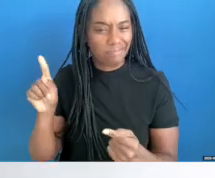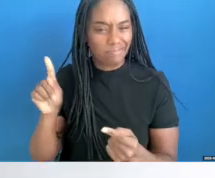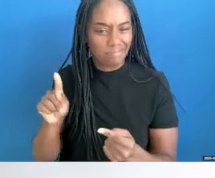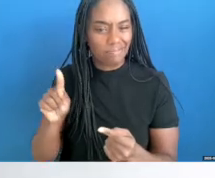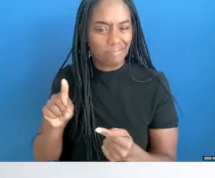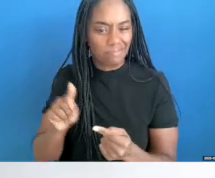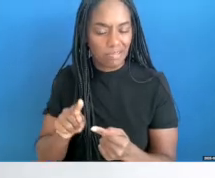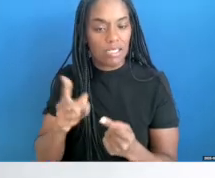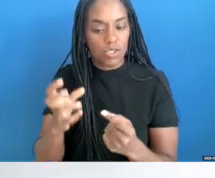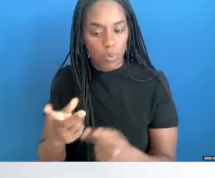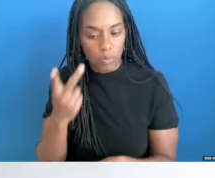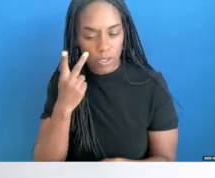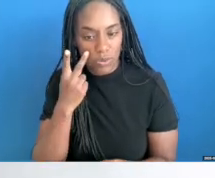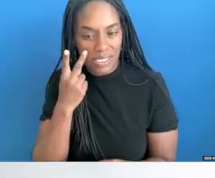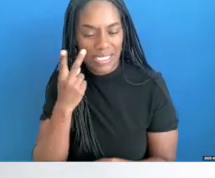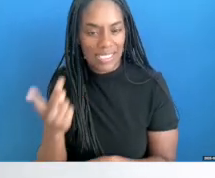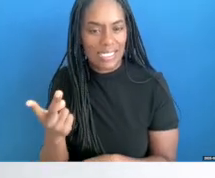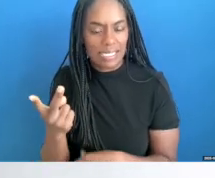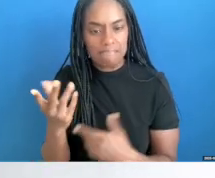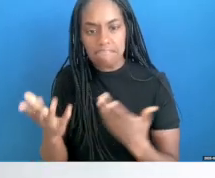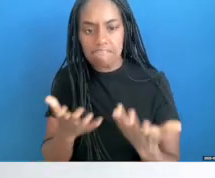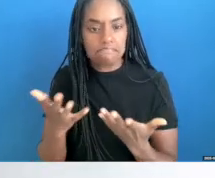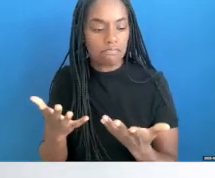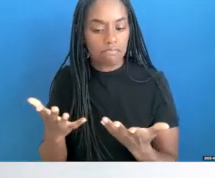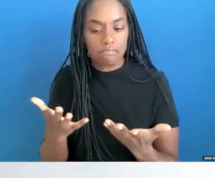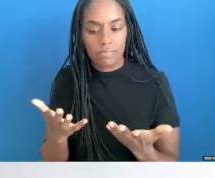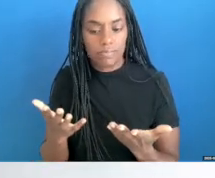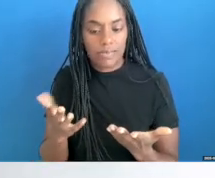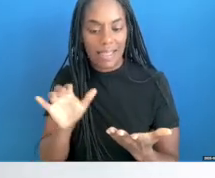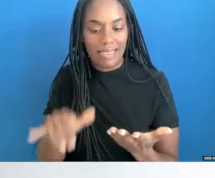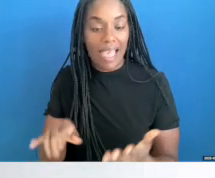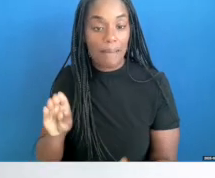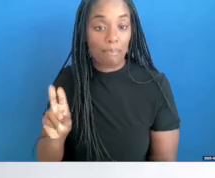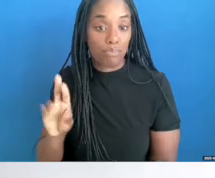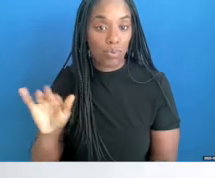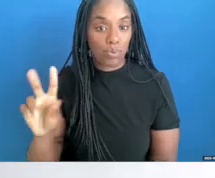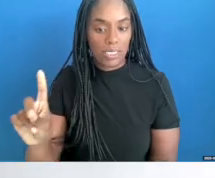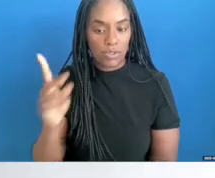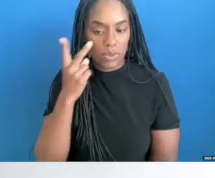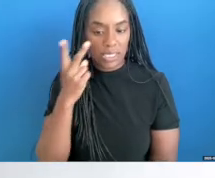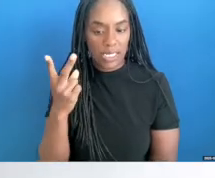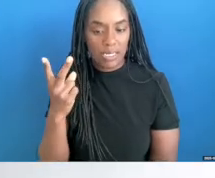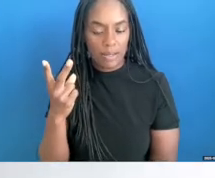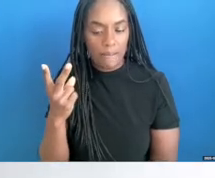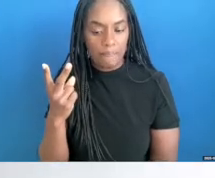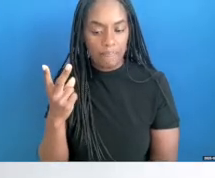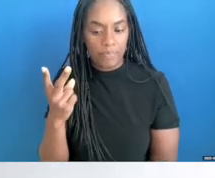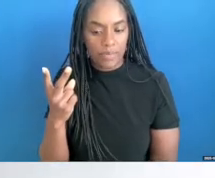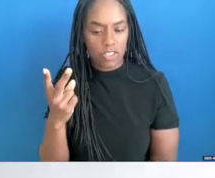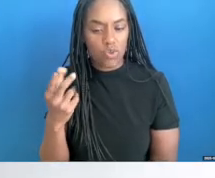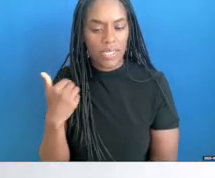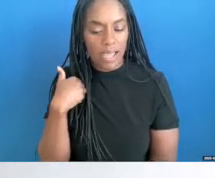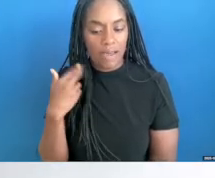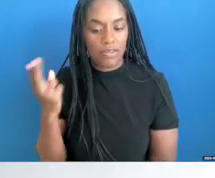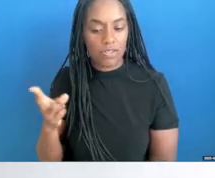see that buoyed so we can at least have historic levels of incremental cost